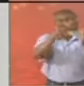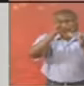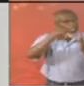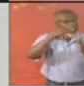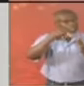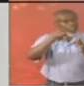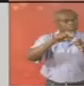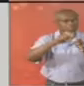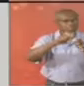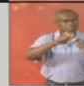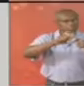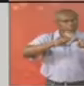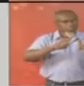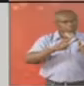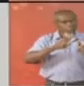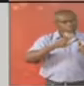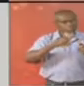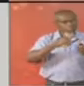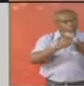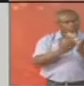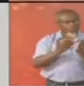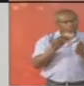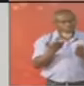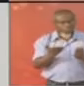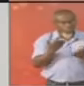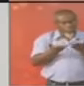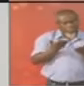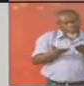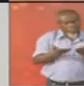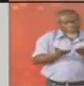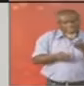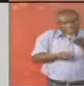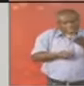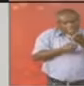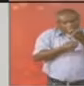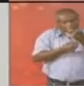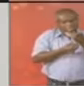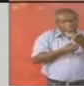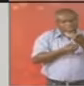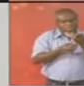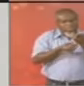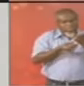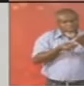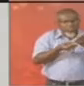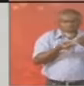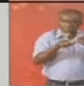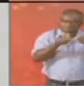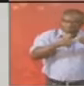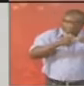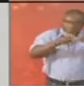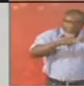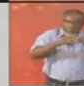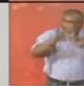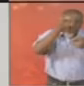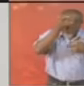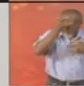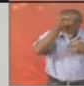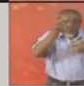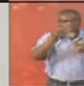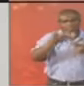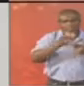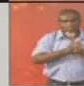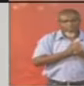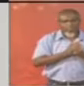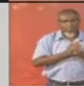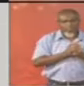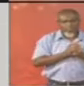something that did contribute to the number of cases. And we did have persons literally, willingly stating that they